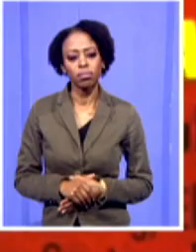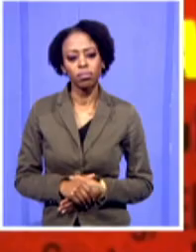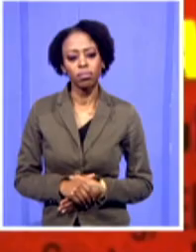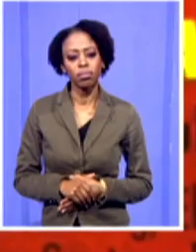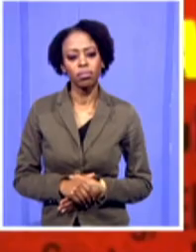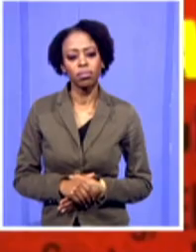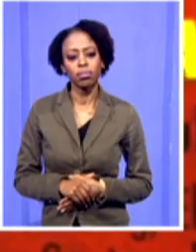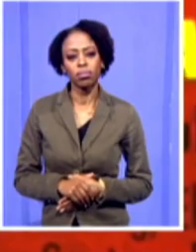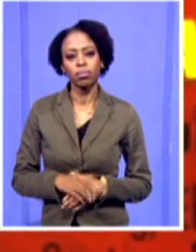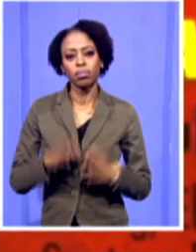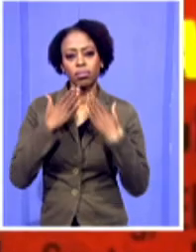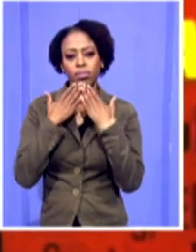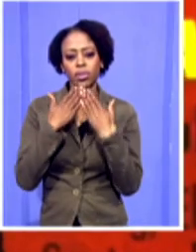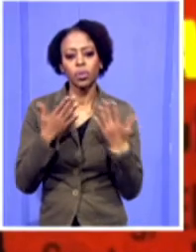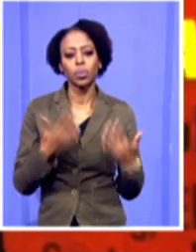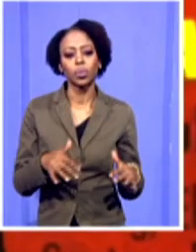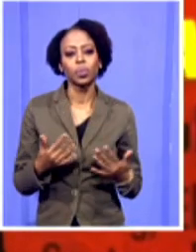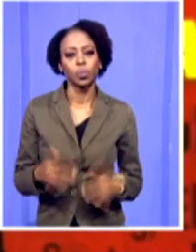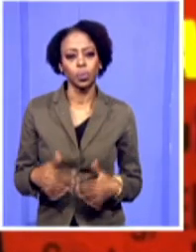Thank you very much,